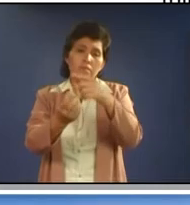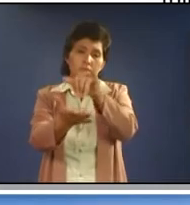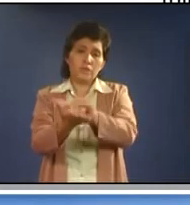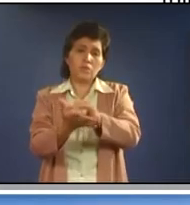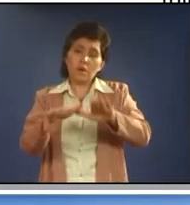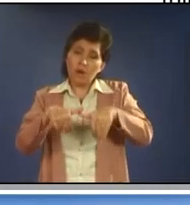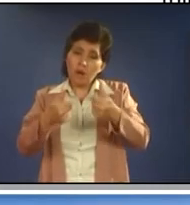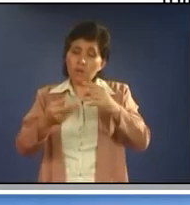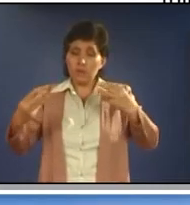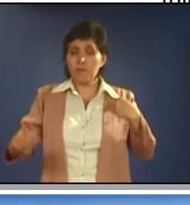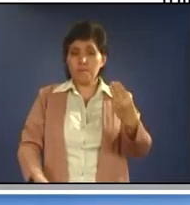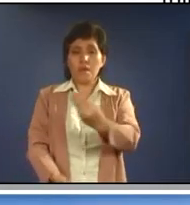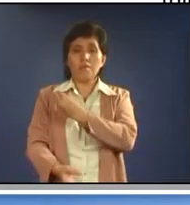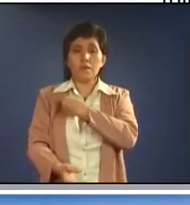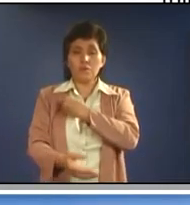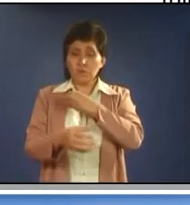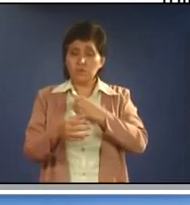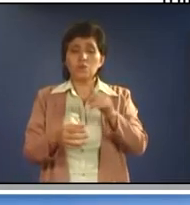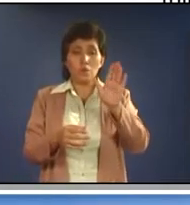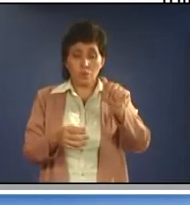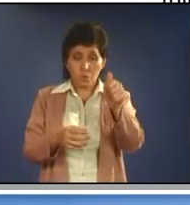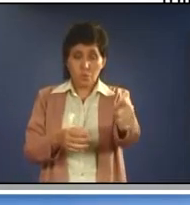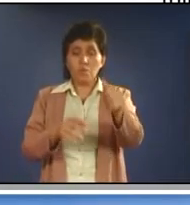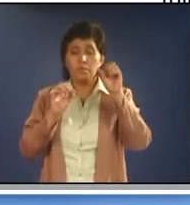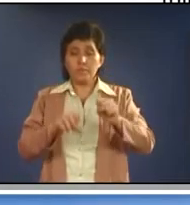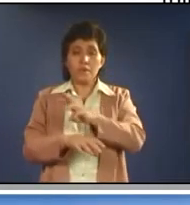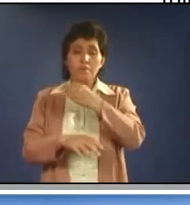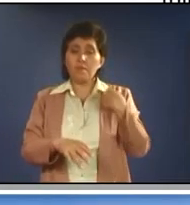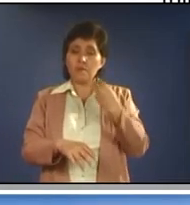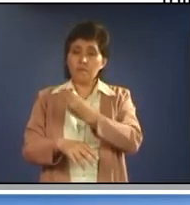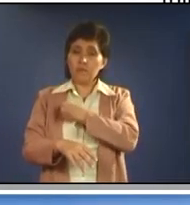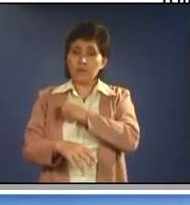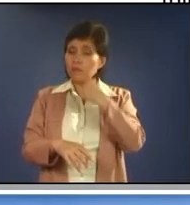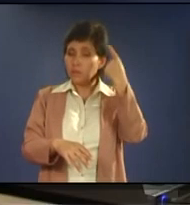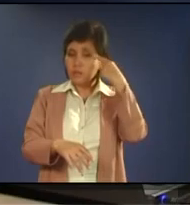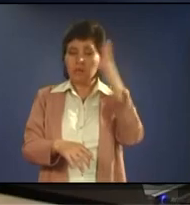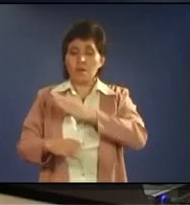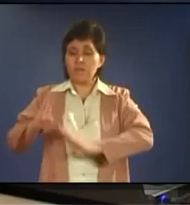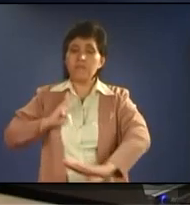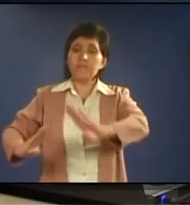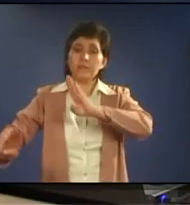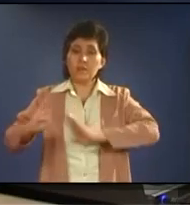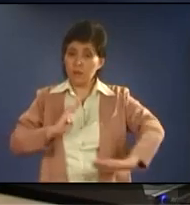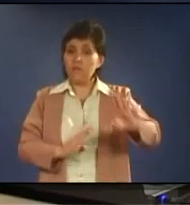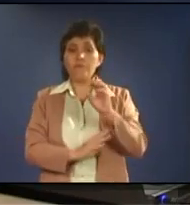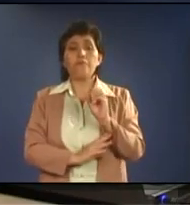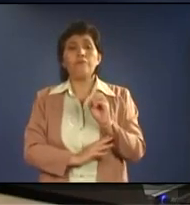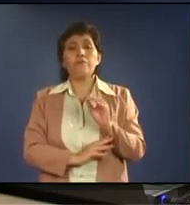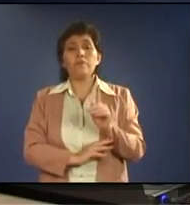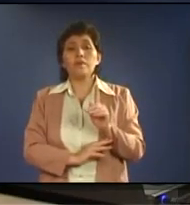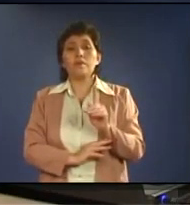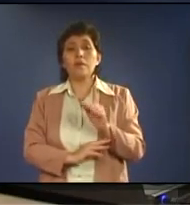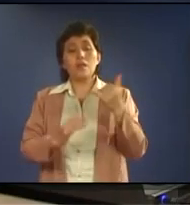how you will influence how the members think and also behave, okay?